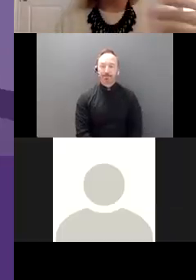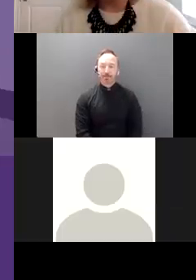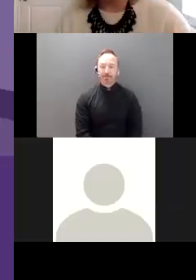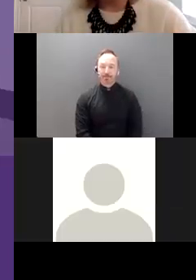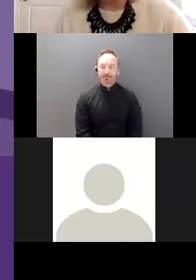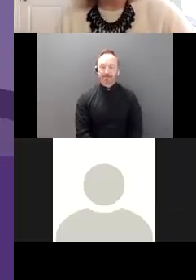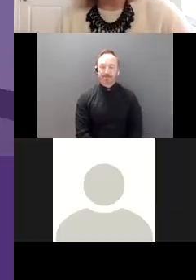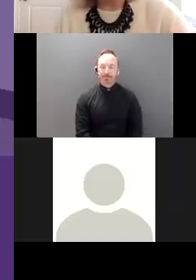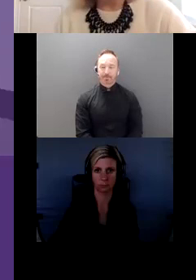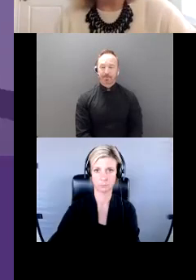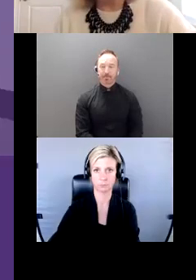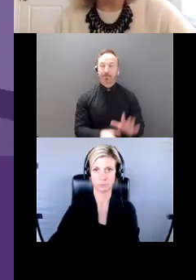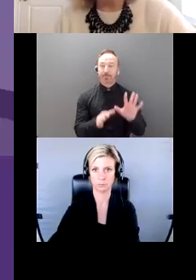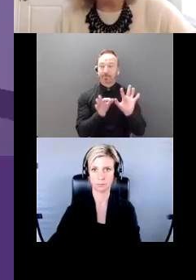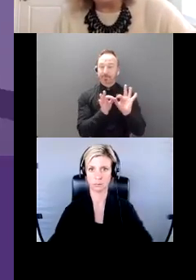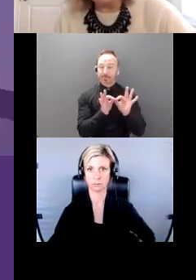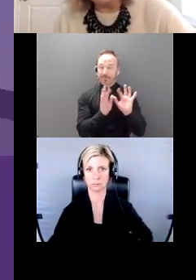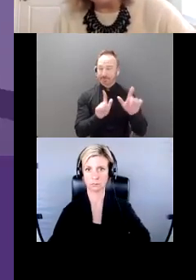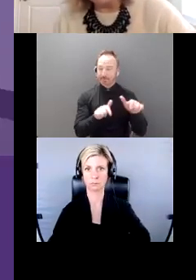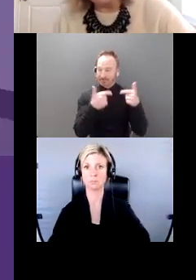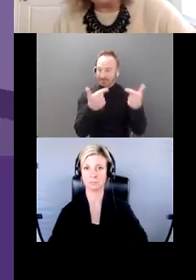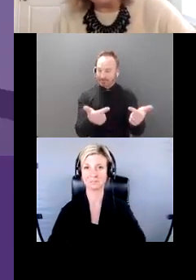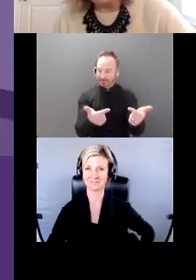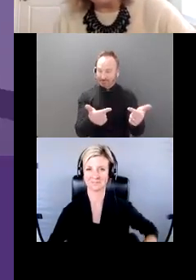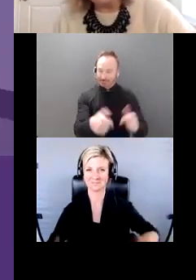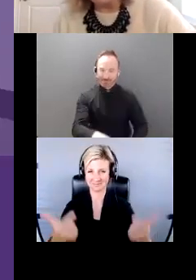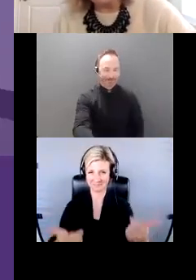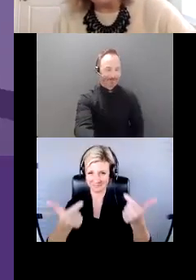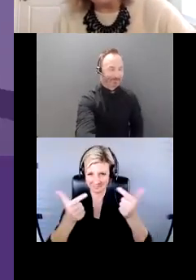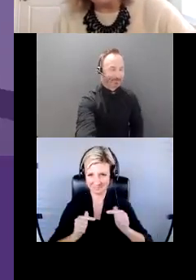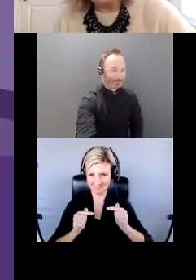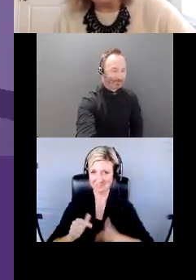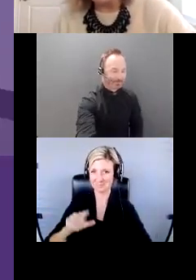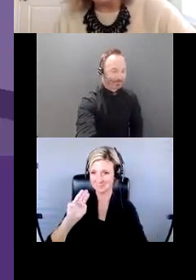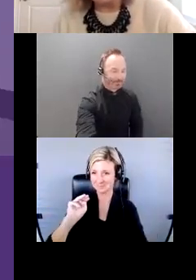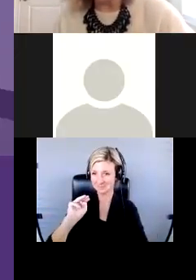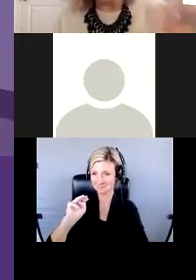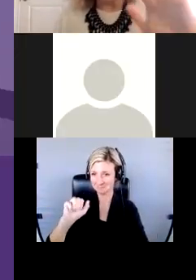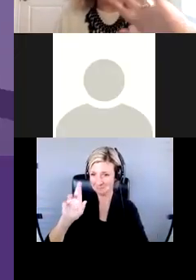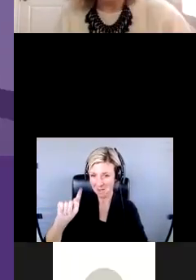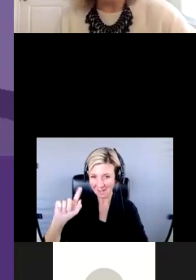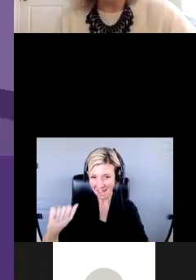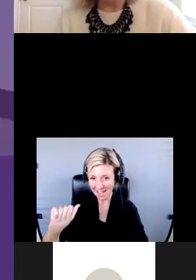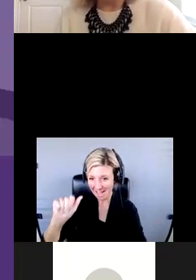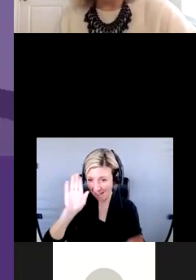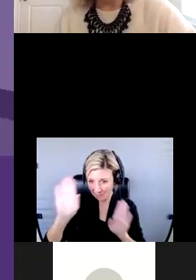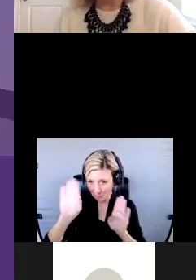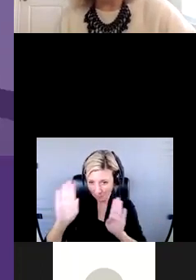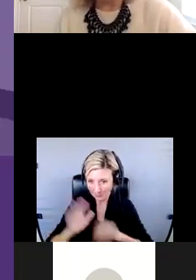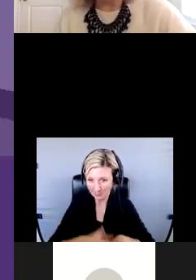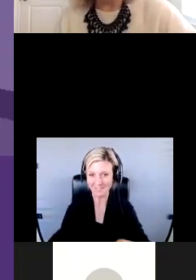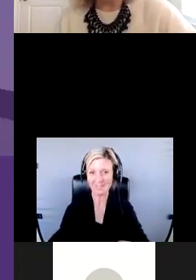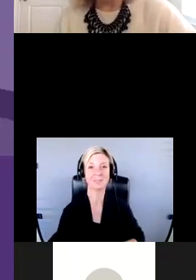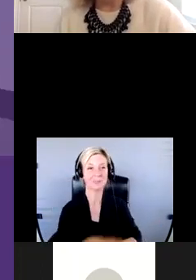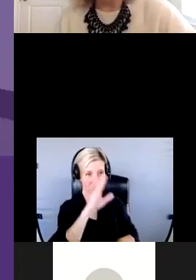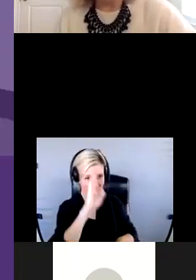Okay, Marta, are you there with us? I am there, just having wonderful. Hi, Marta. Hi,